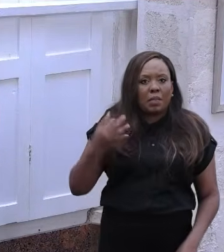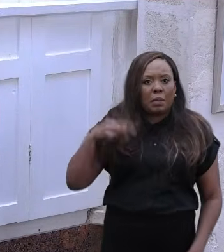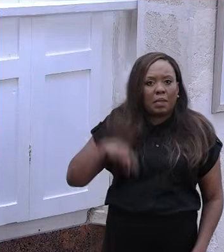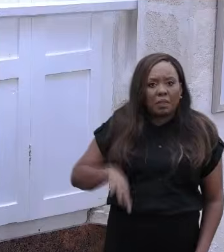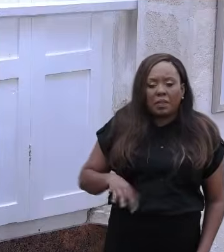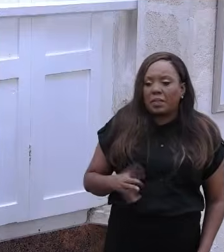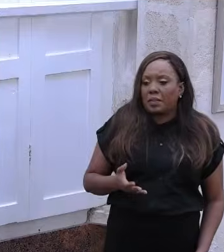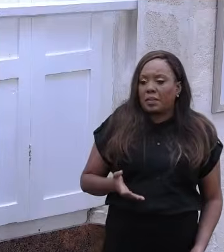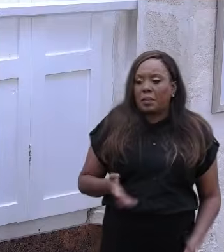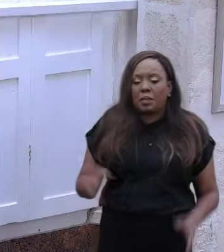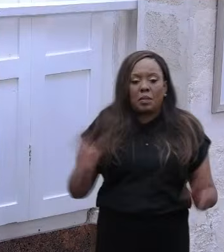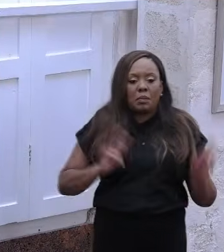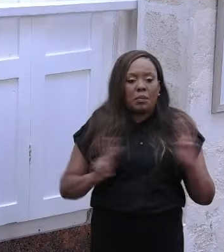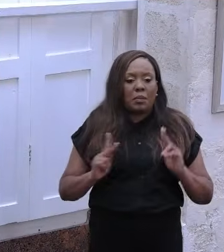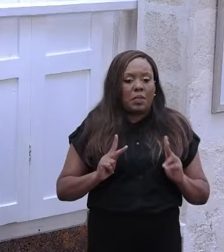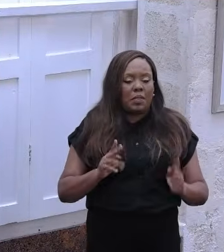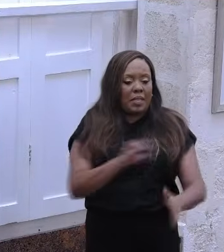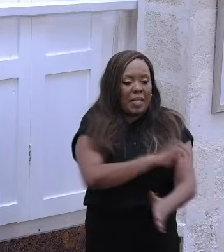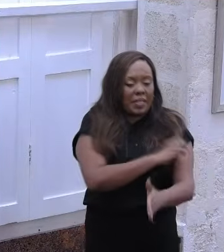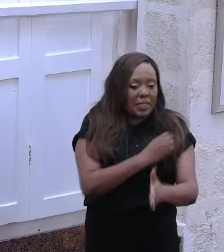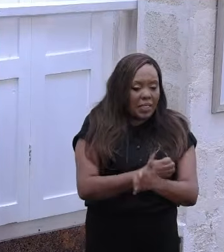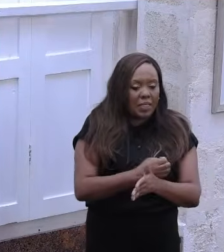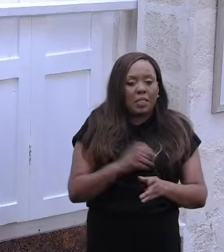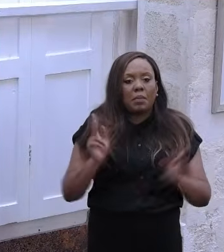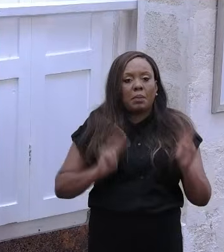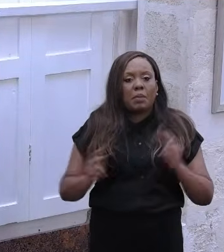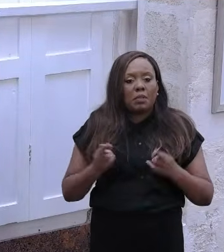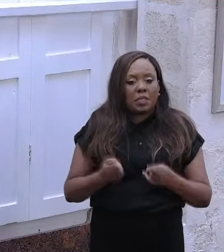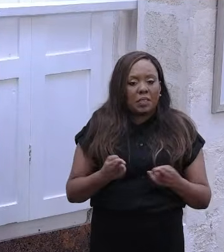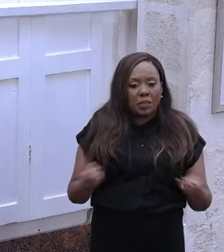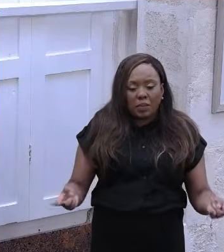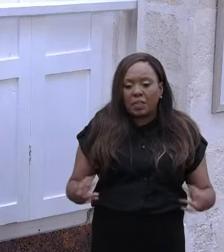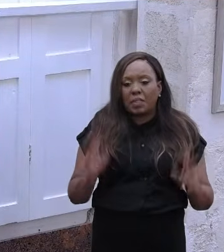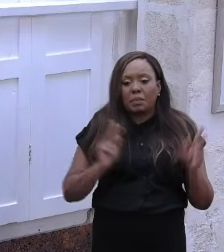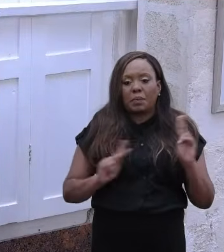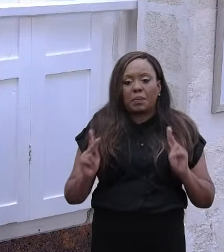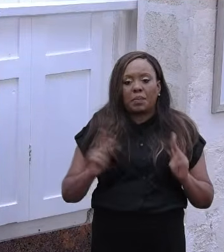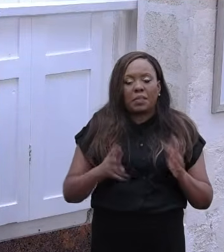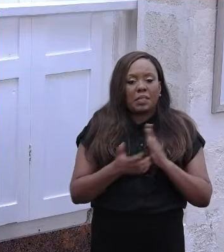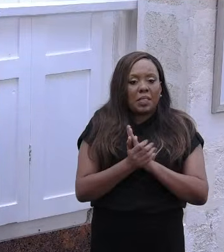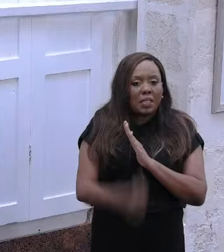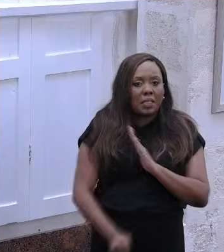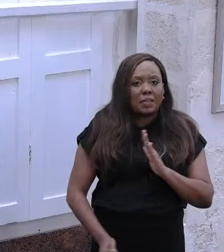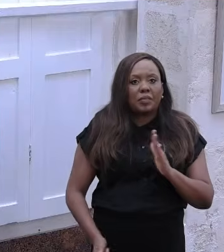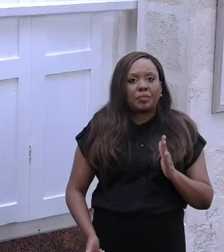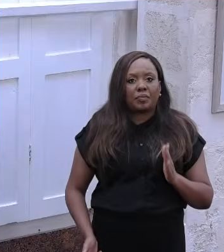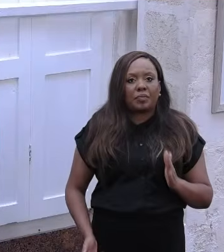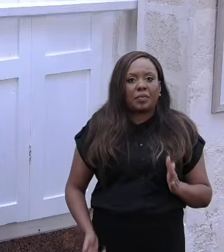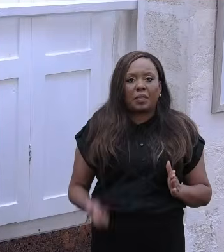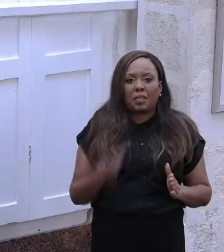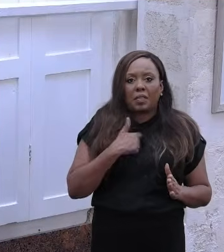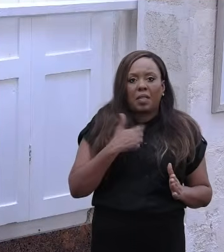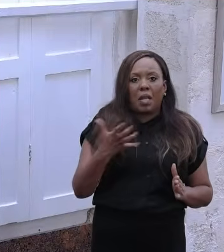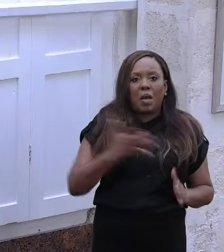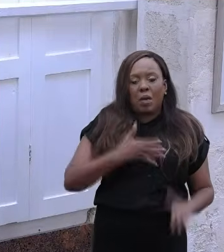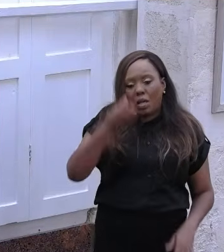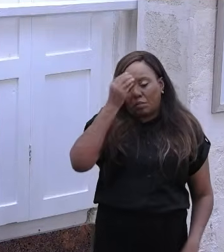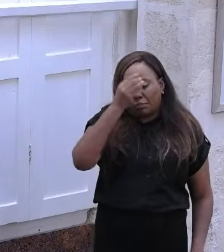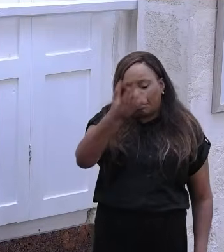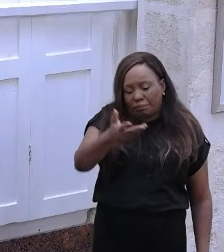energy, either by their resources, their skills, etc. So I just want to put that there